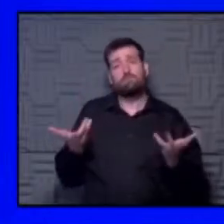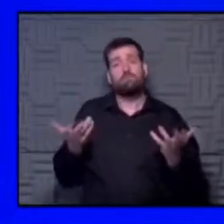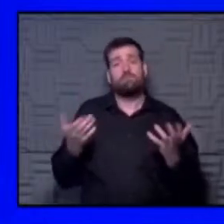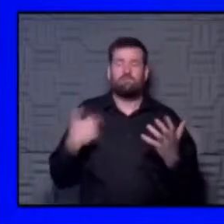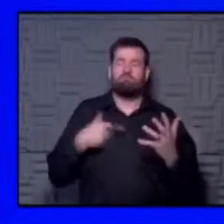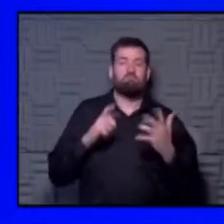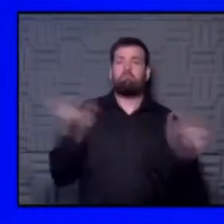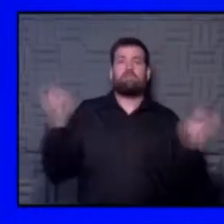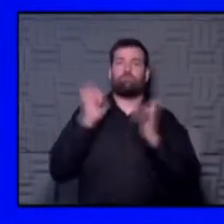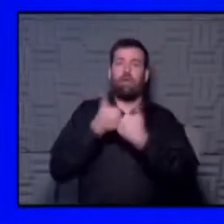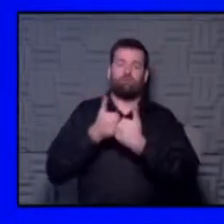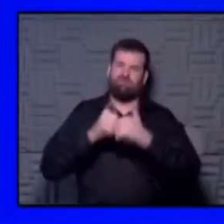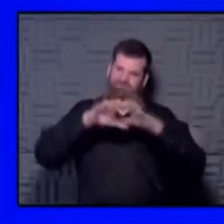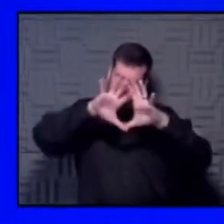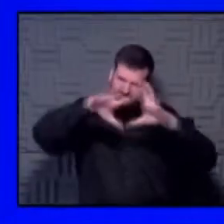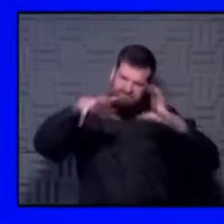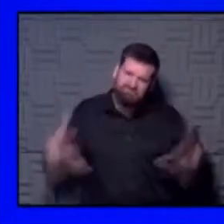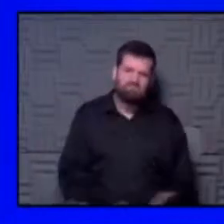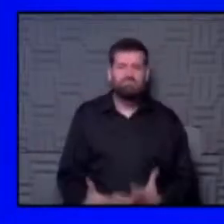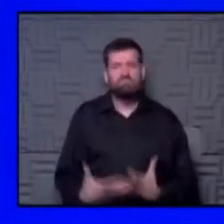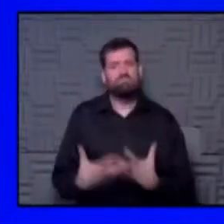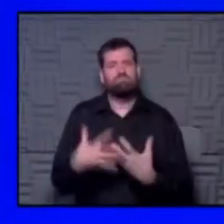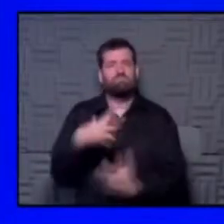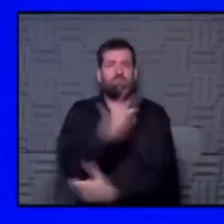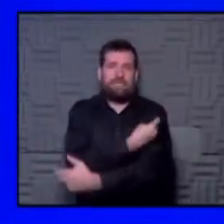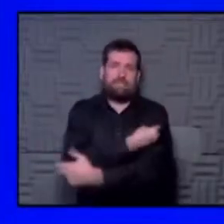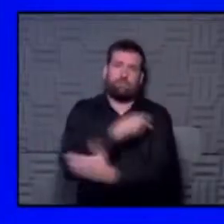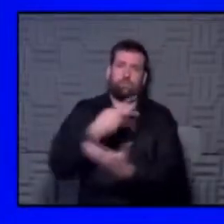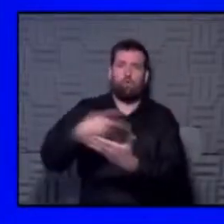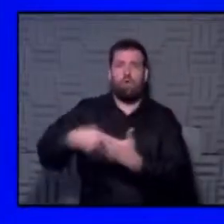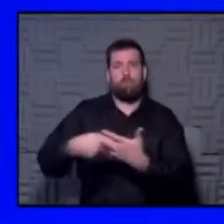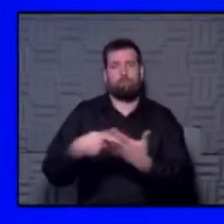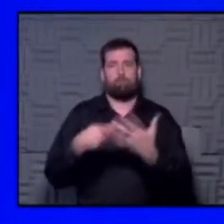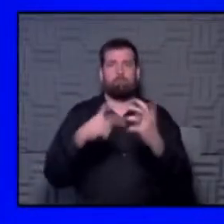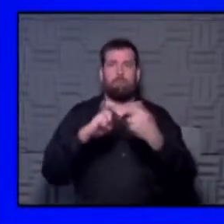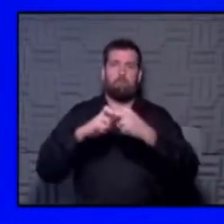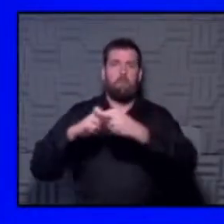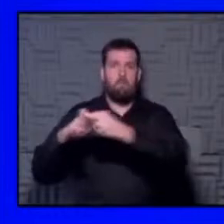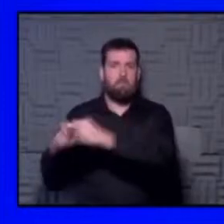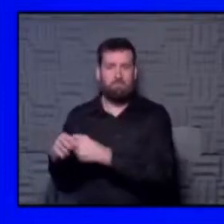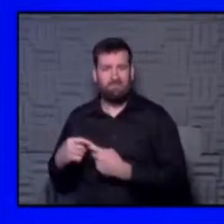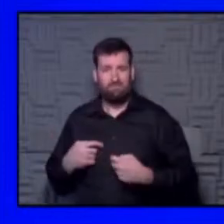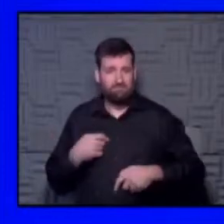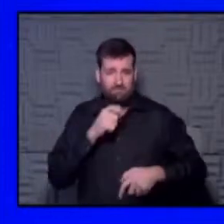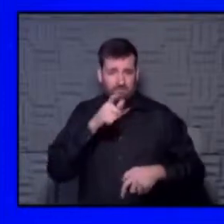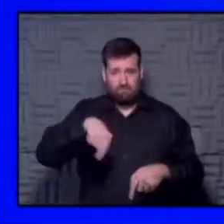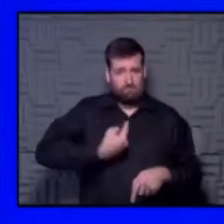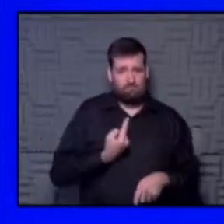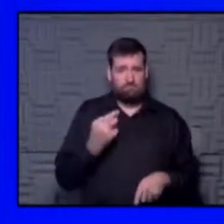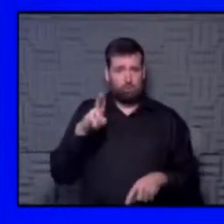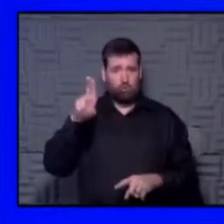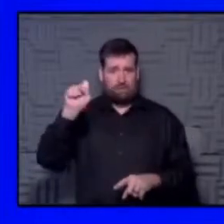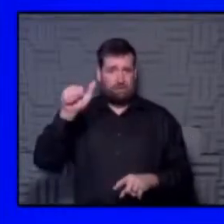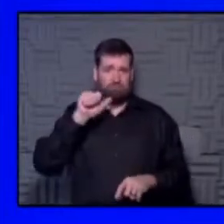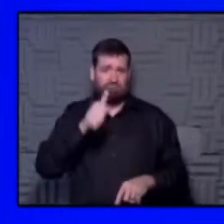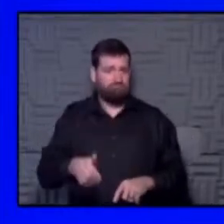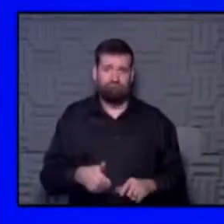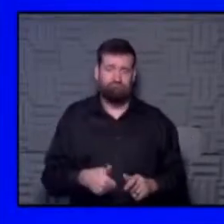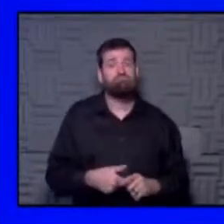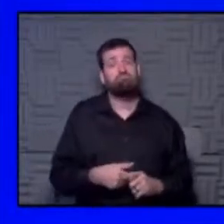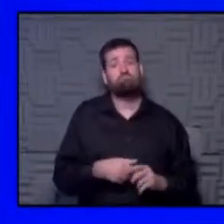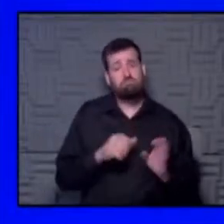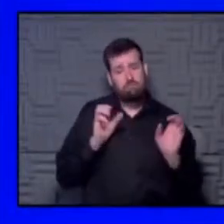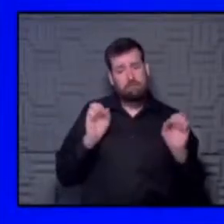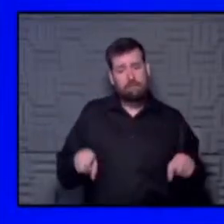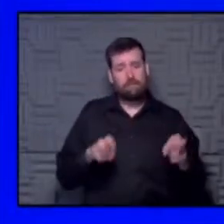that around the world, vaccination programs have problems. So we aren't even just talking about the United States, which could have an issue,